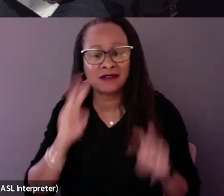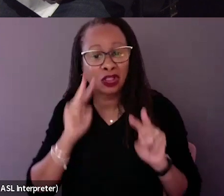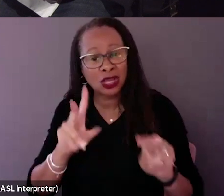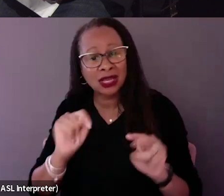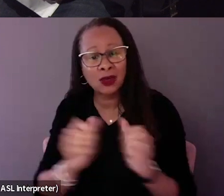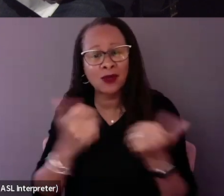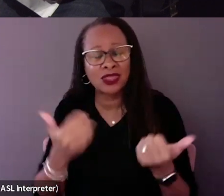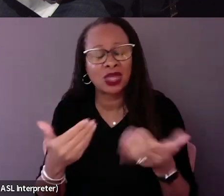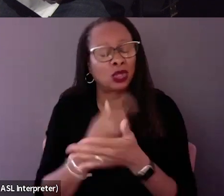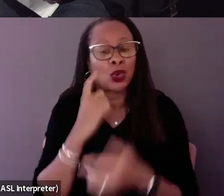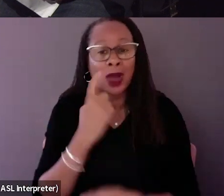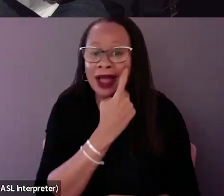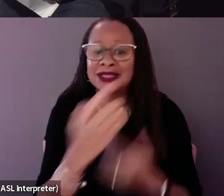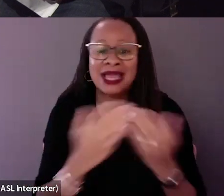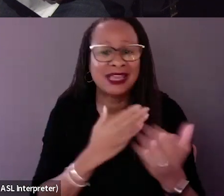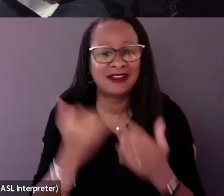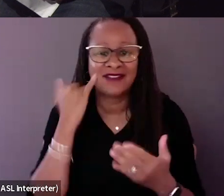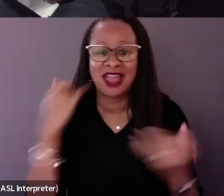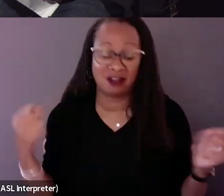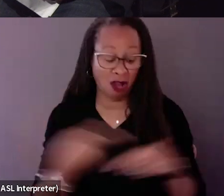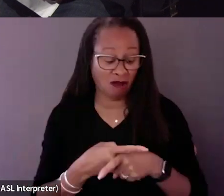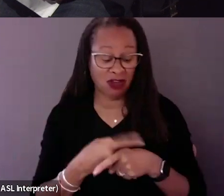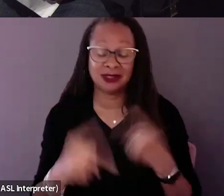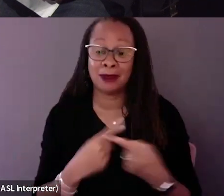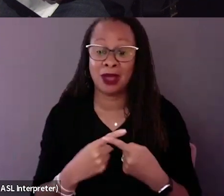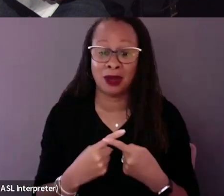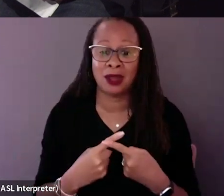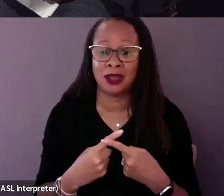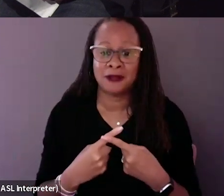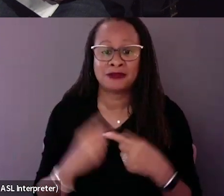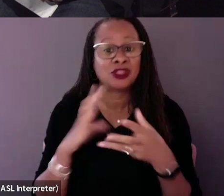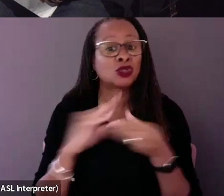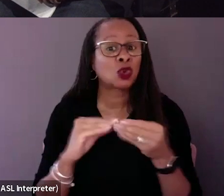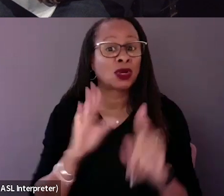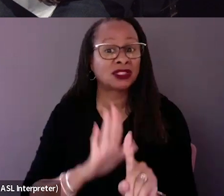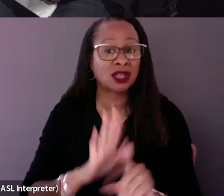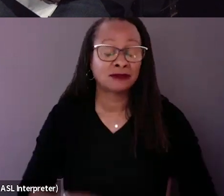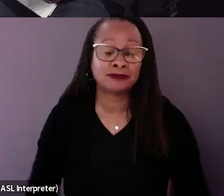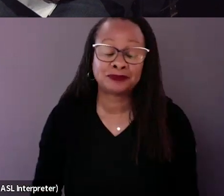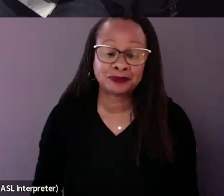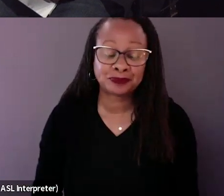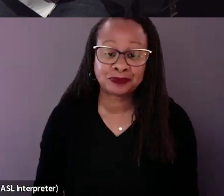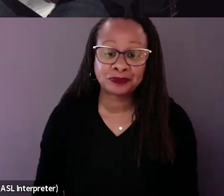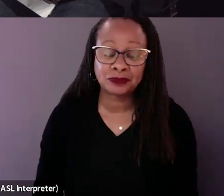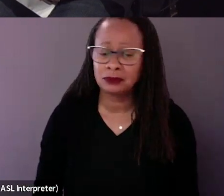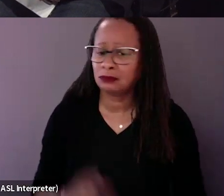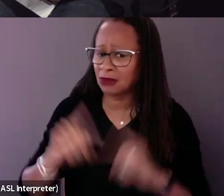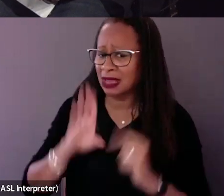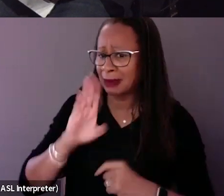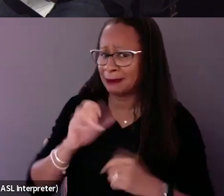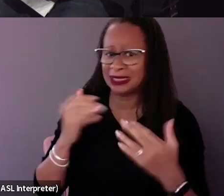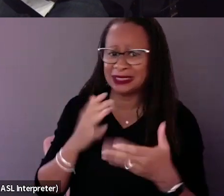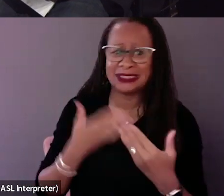with a fresh pair of eyes, even if they have conflicts about the story. Yeah, I mean, it can't be easy when you two